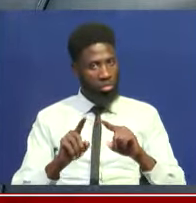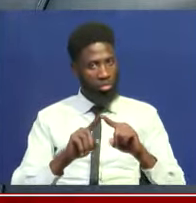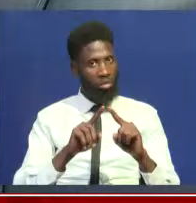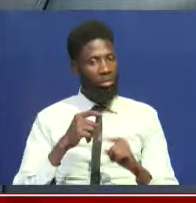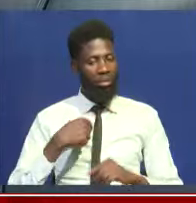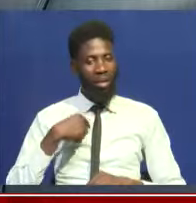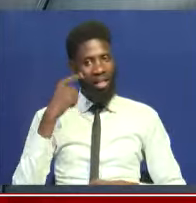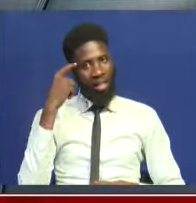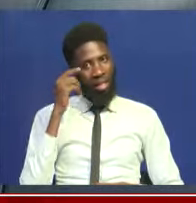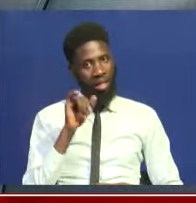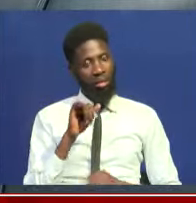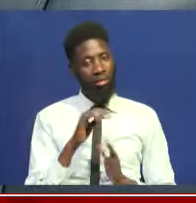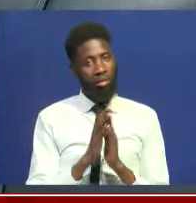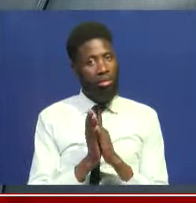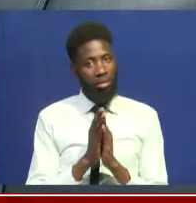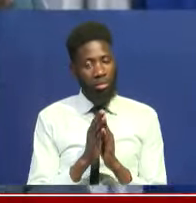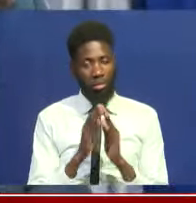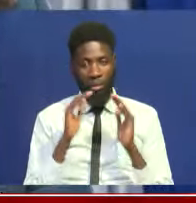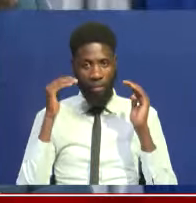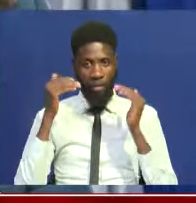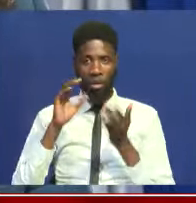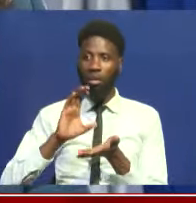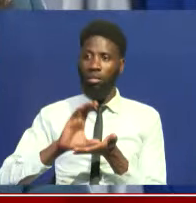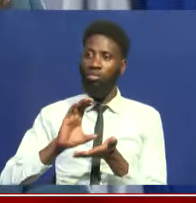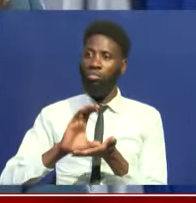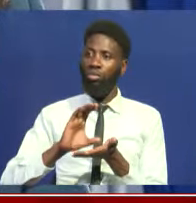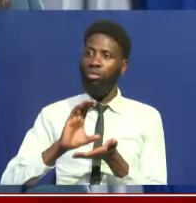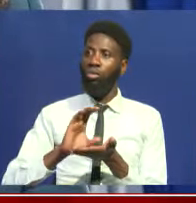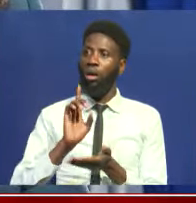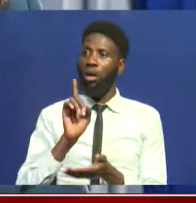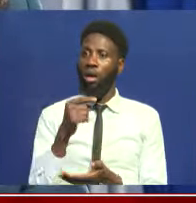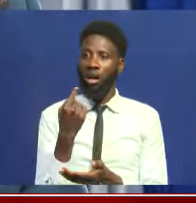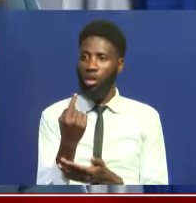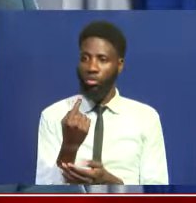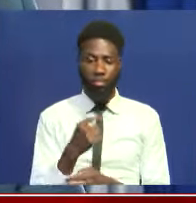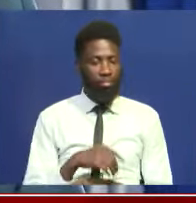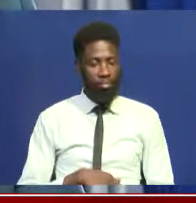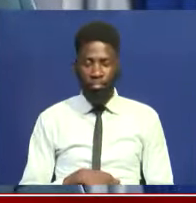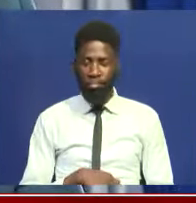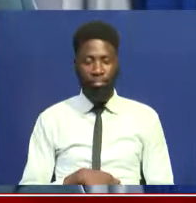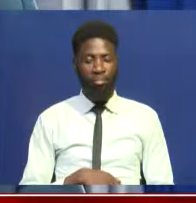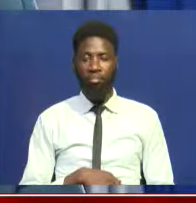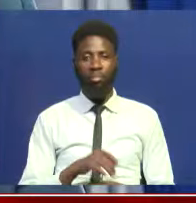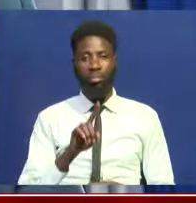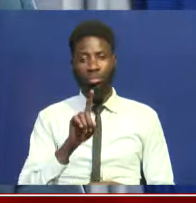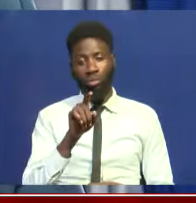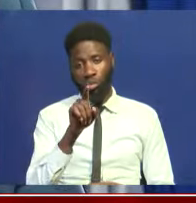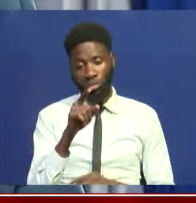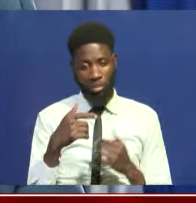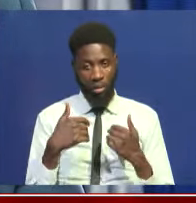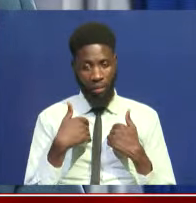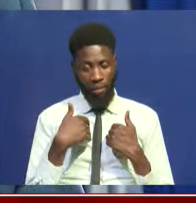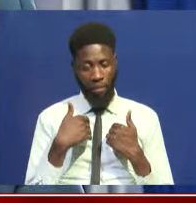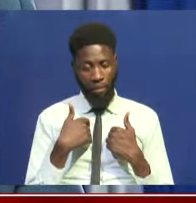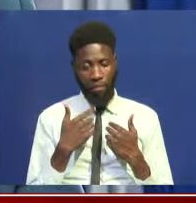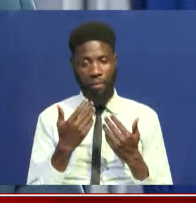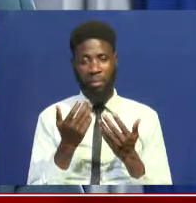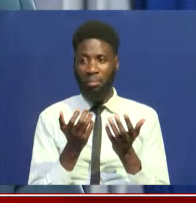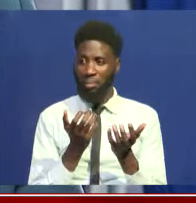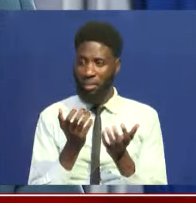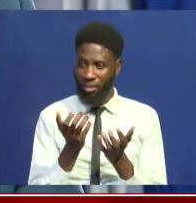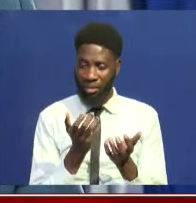a story that goes beyond capital. It's, do you have a business